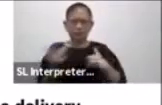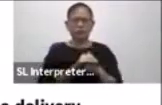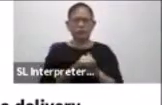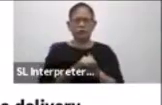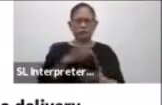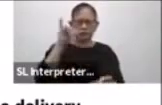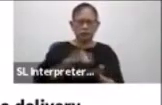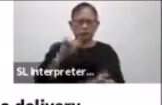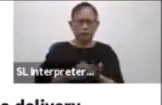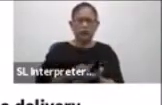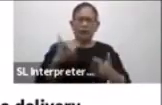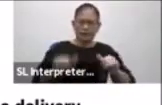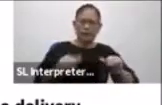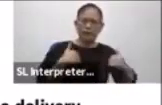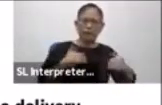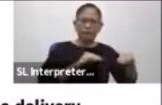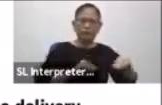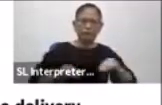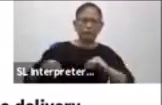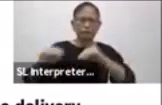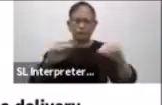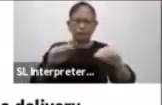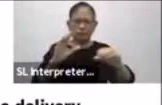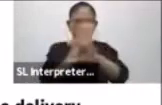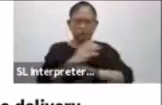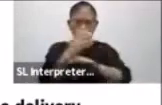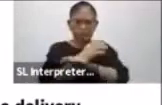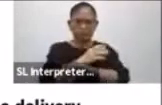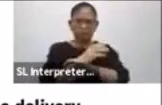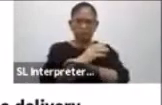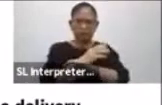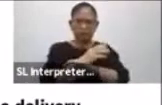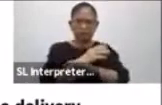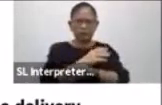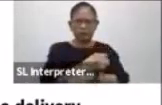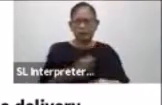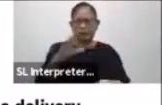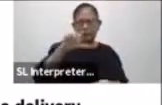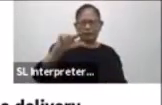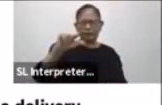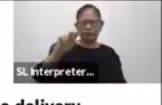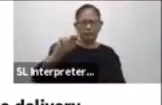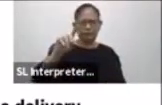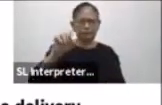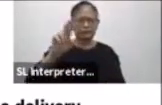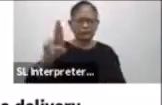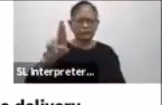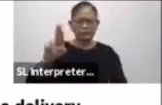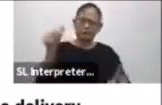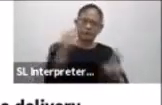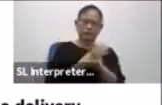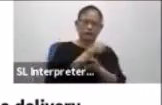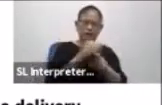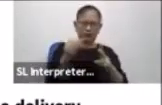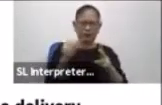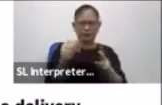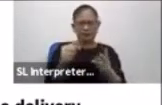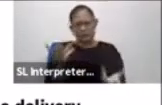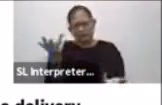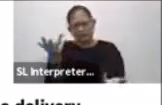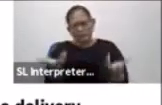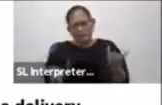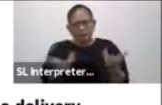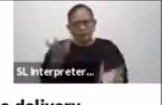looming challenge that the progress made in the region in addressing gender-based violence over the last several years may be compromised and